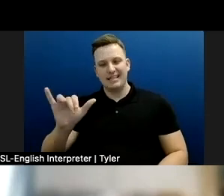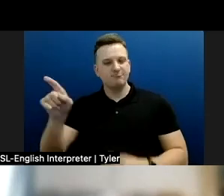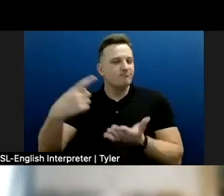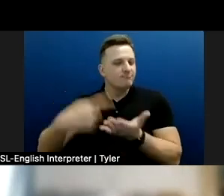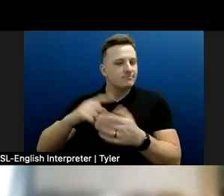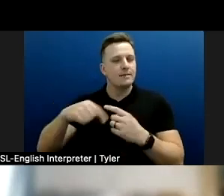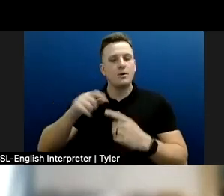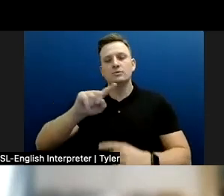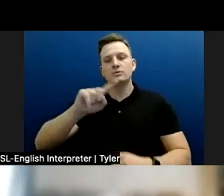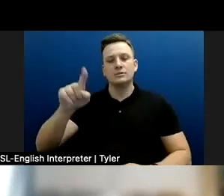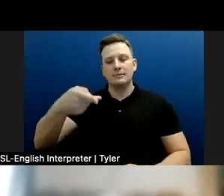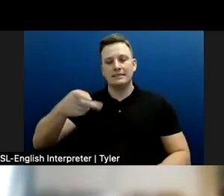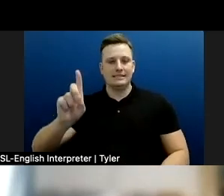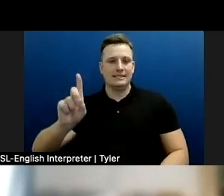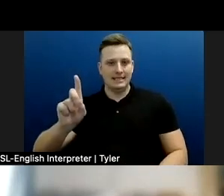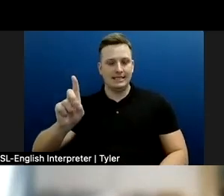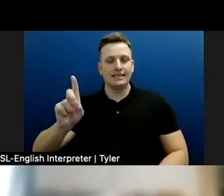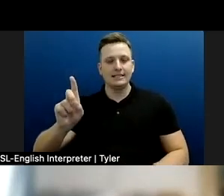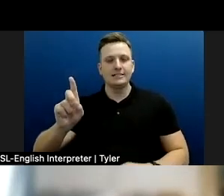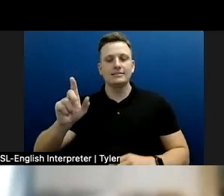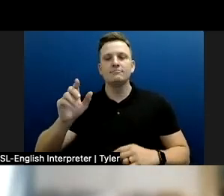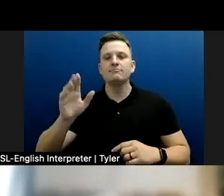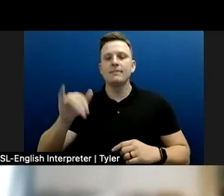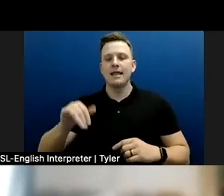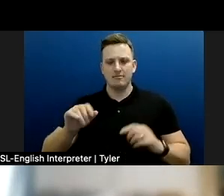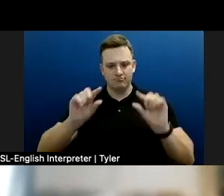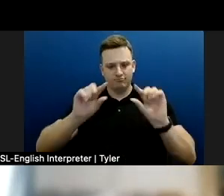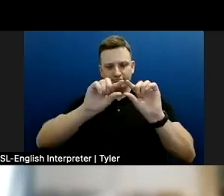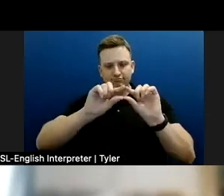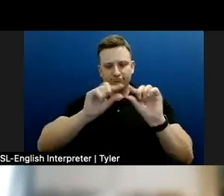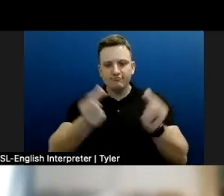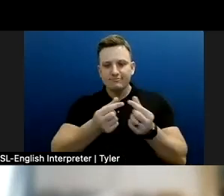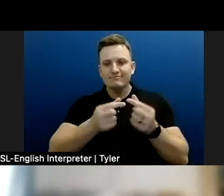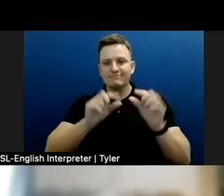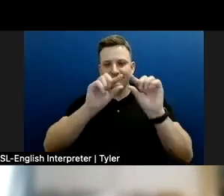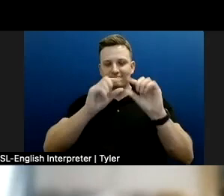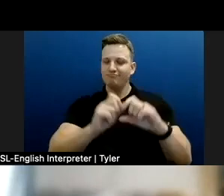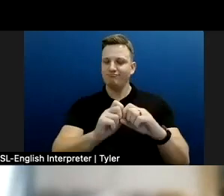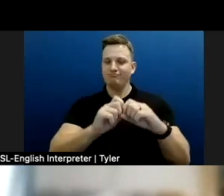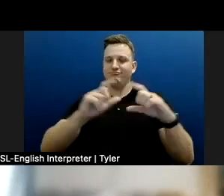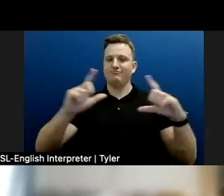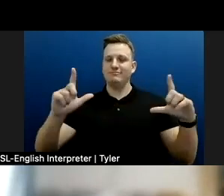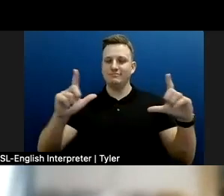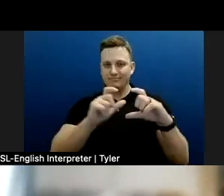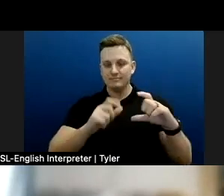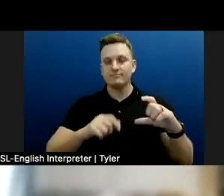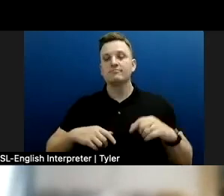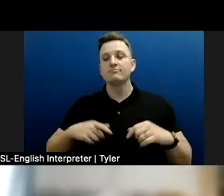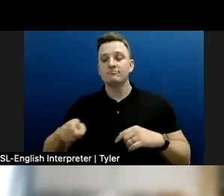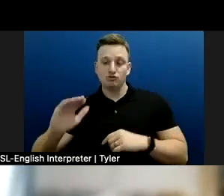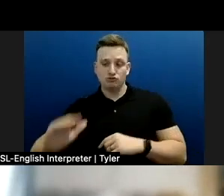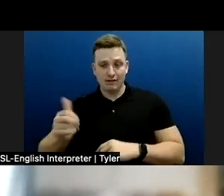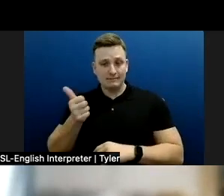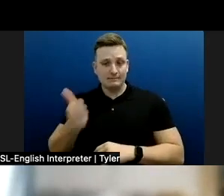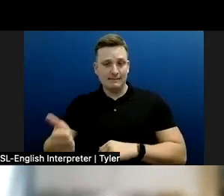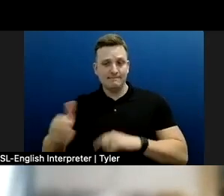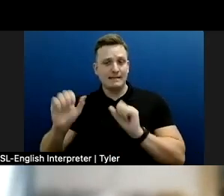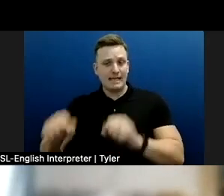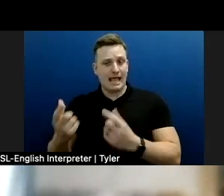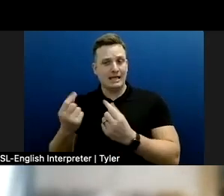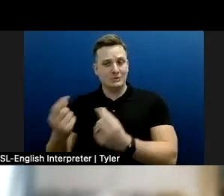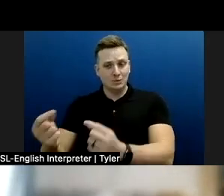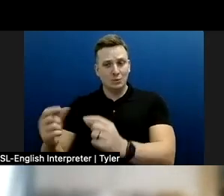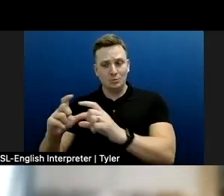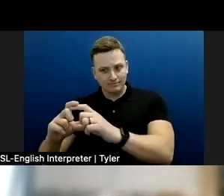is the kind of gap that exists between what a child can achieve on their own and what they could achieve with